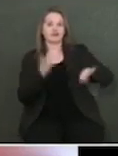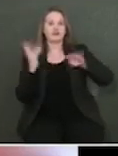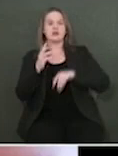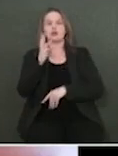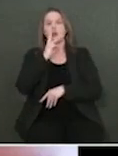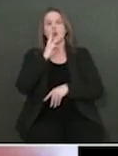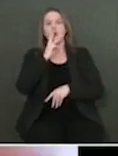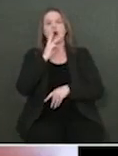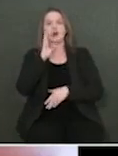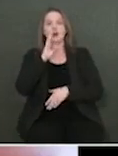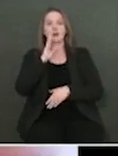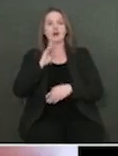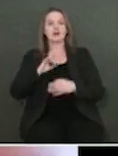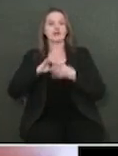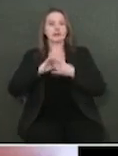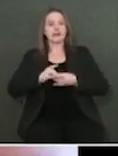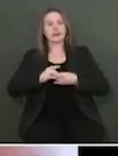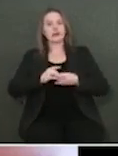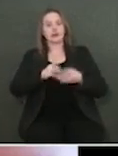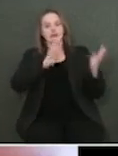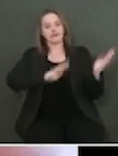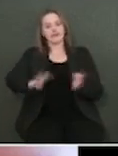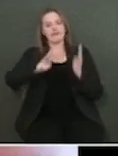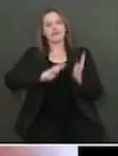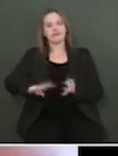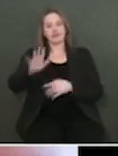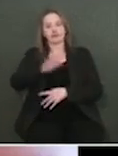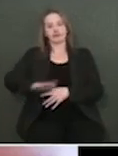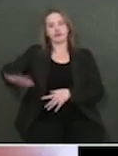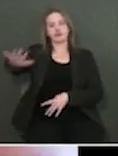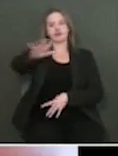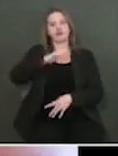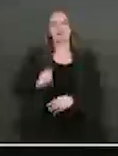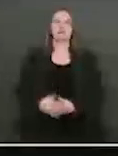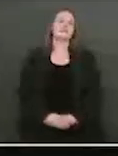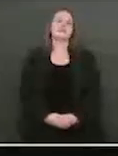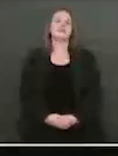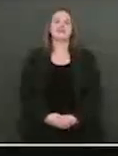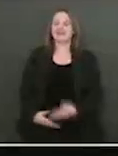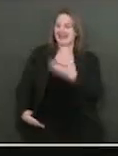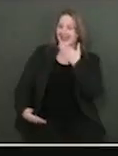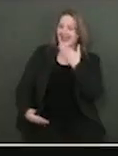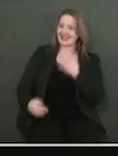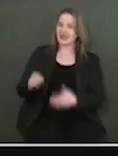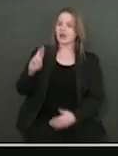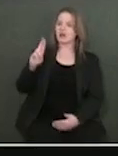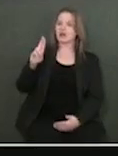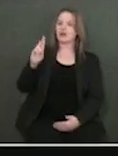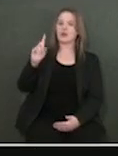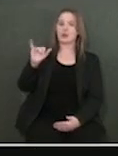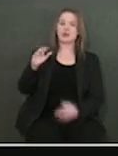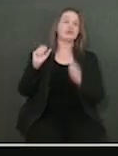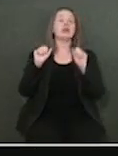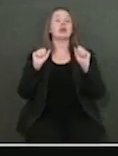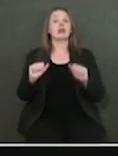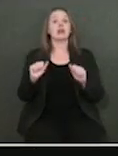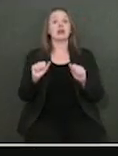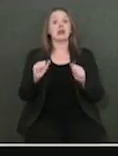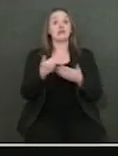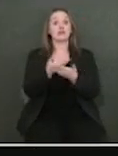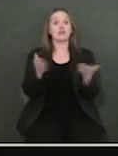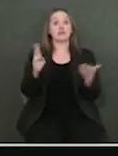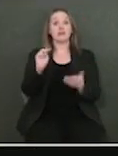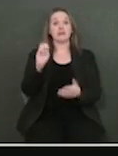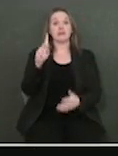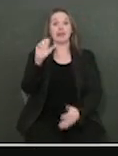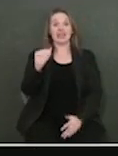keep the water flowing. Just wanted to come back to that point. Thank you, Rudy. At this time, we'll now take questions from our media partners.